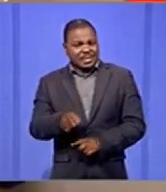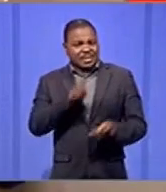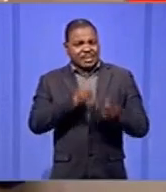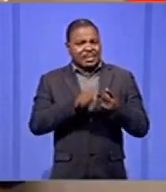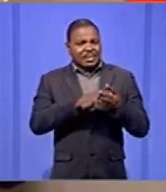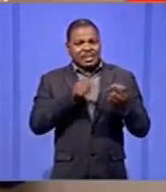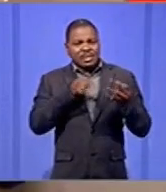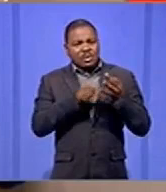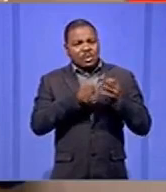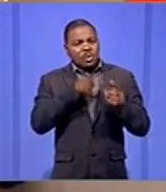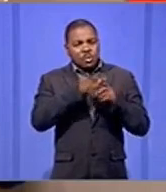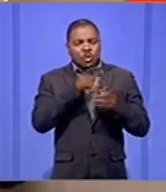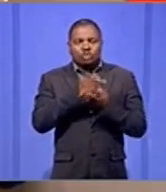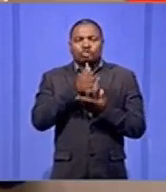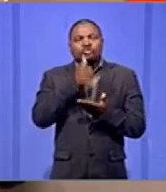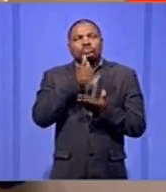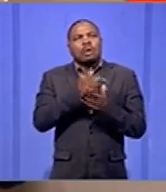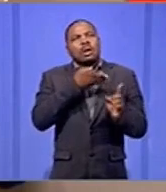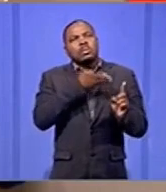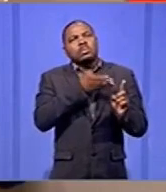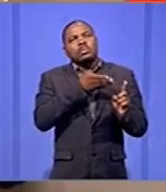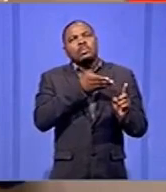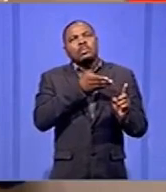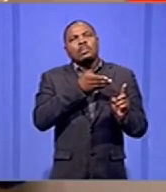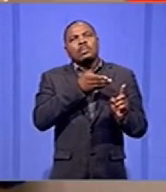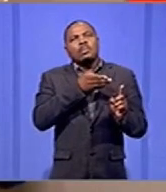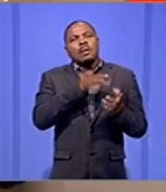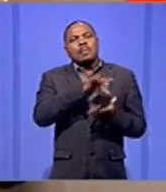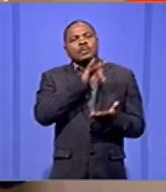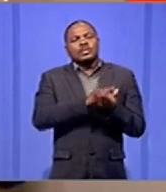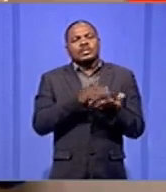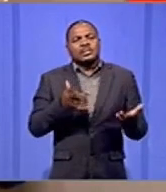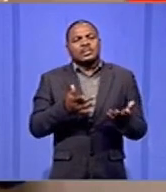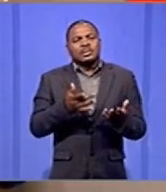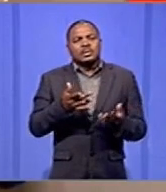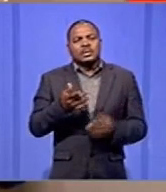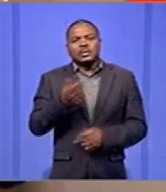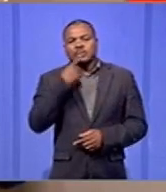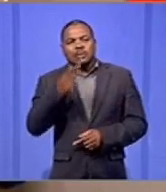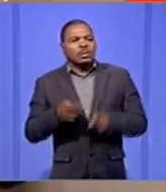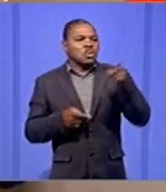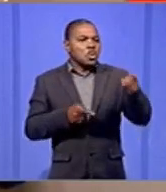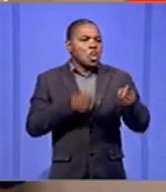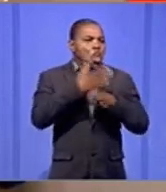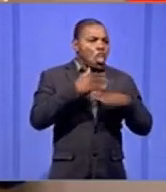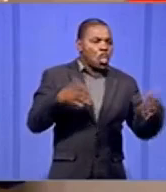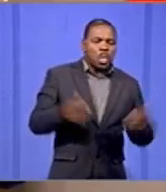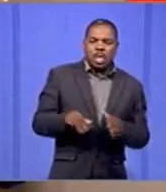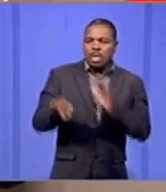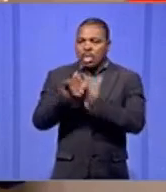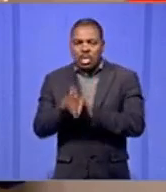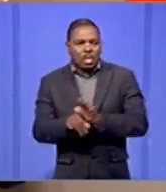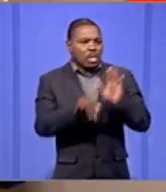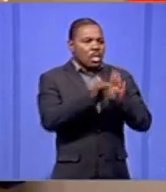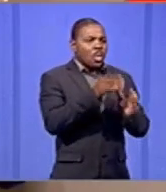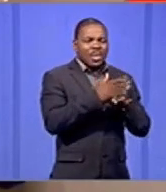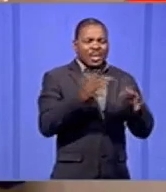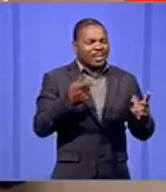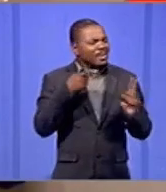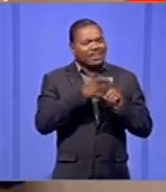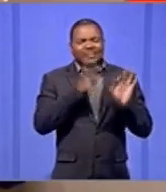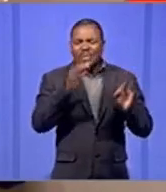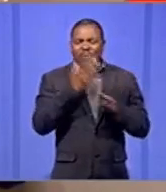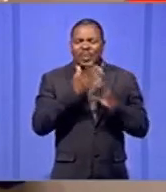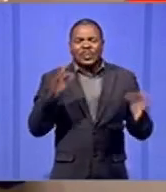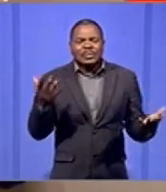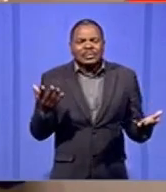gona mo setulong sela go bolela gore ke mang a sa berekeng o a ke tsebe gore o tlo bereka